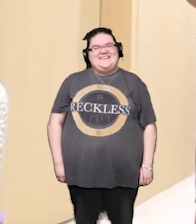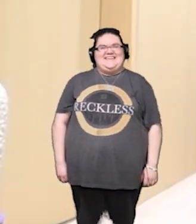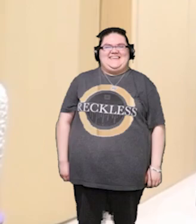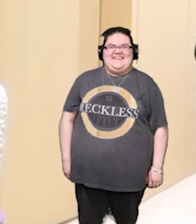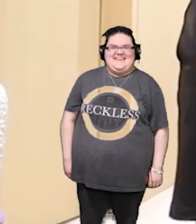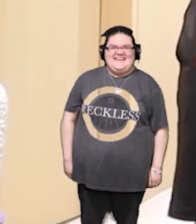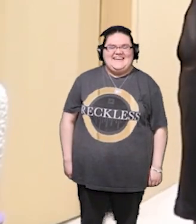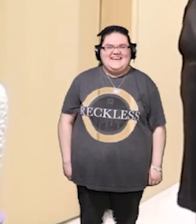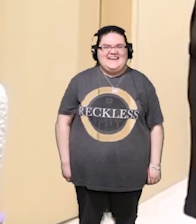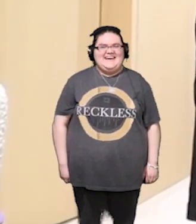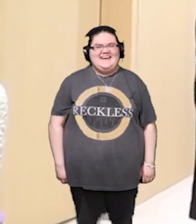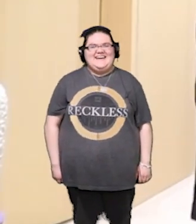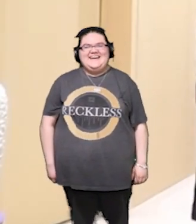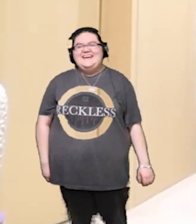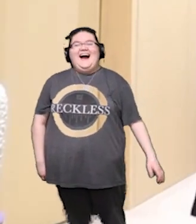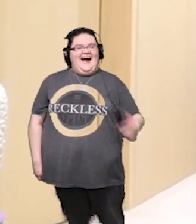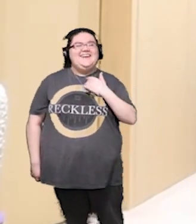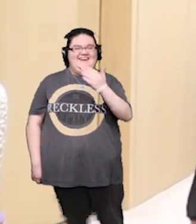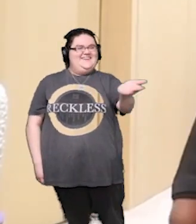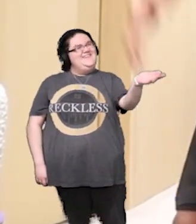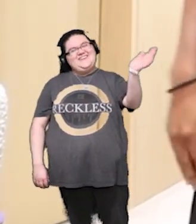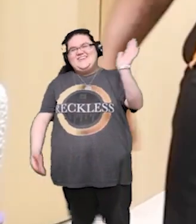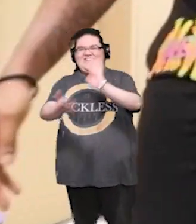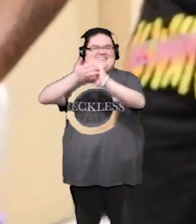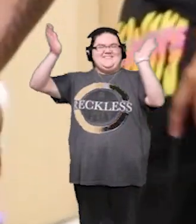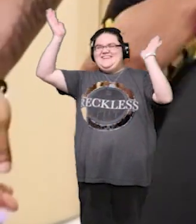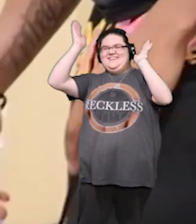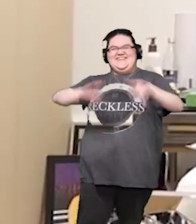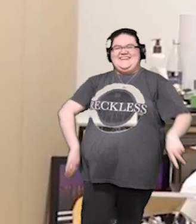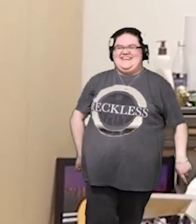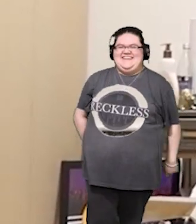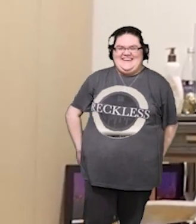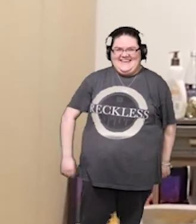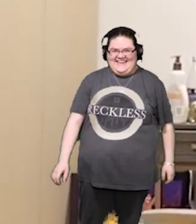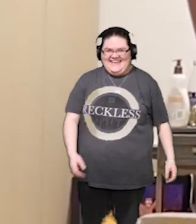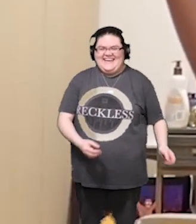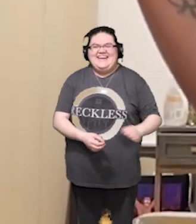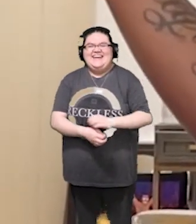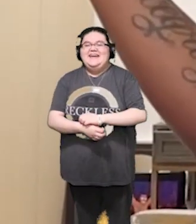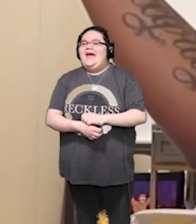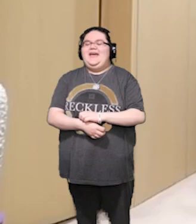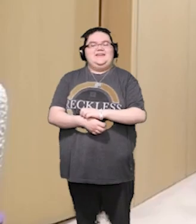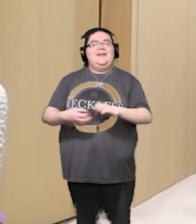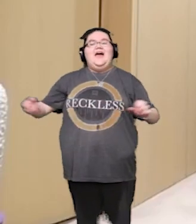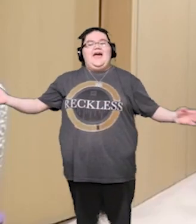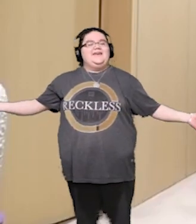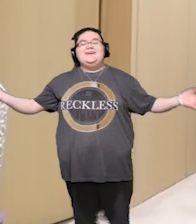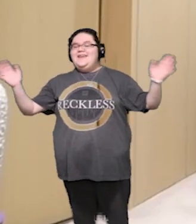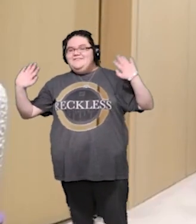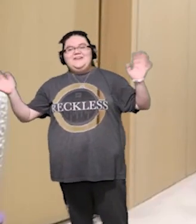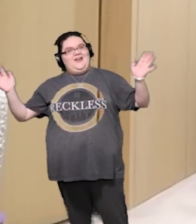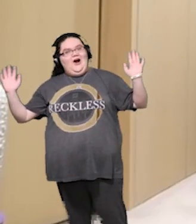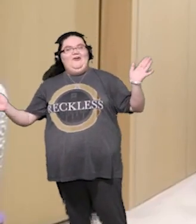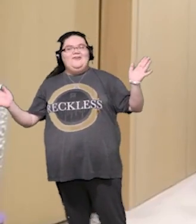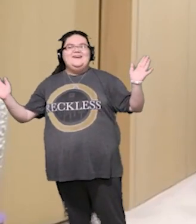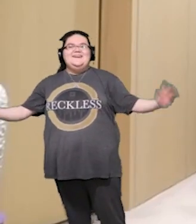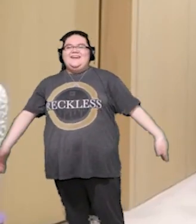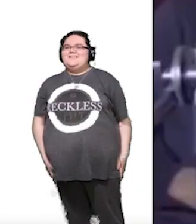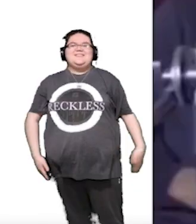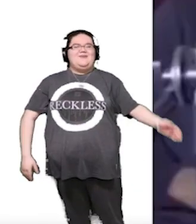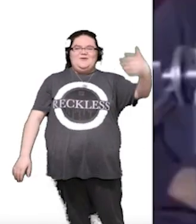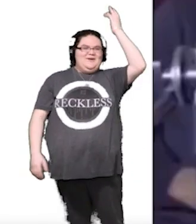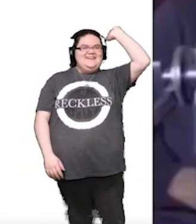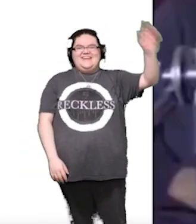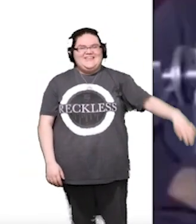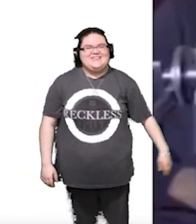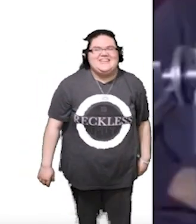Exactly. I'm stupid. And I know that's not true. I'm not. We're good, Jason. We're good. Cool down the earth. Hey, you know. Hey, you know.